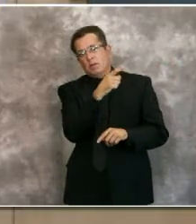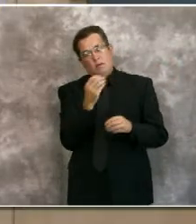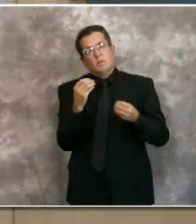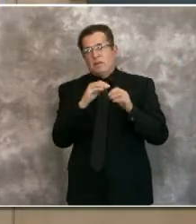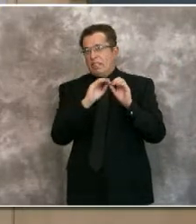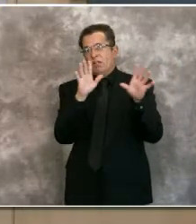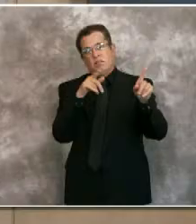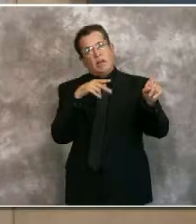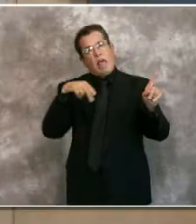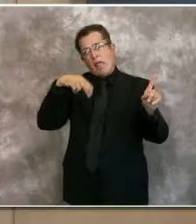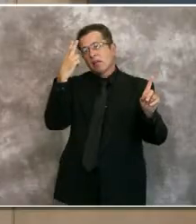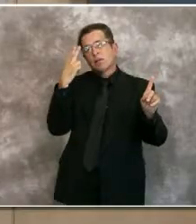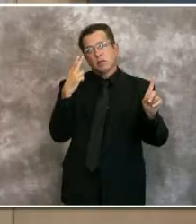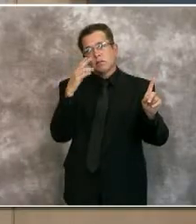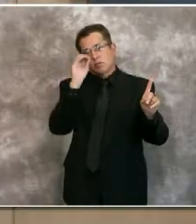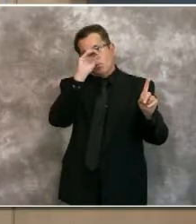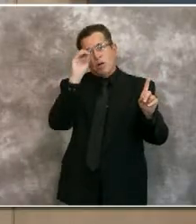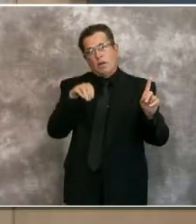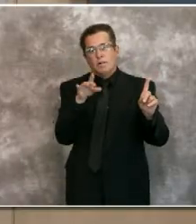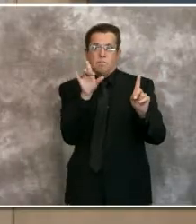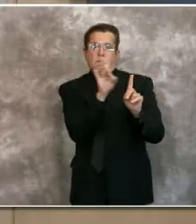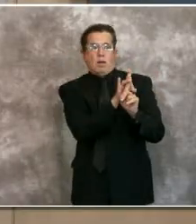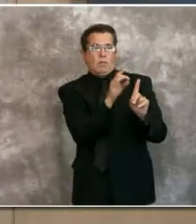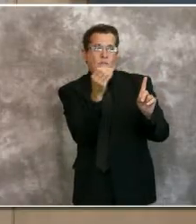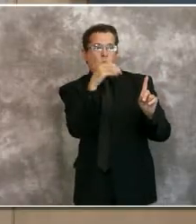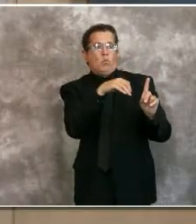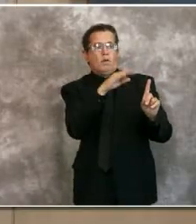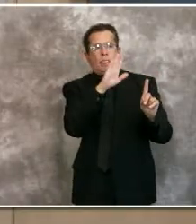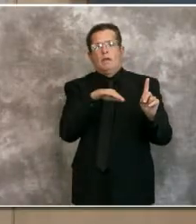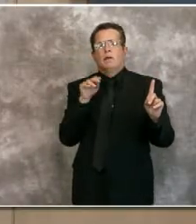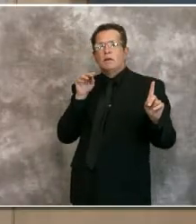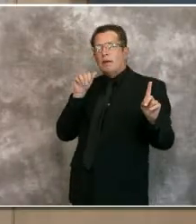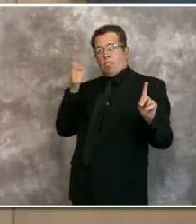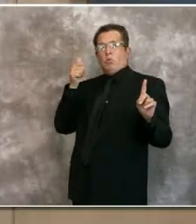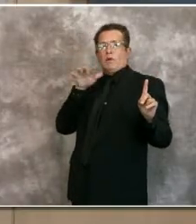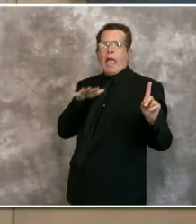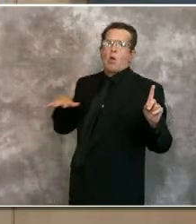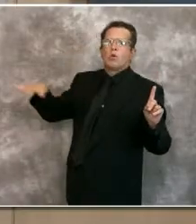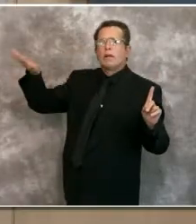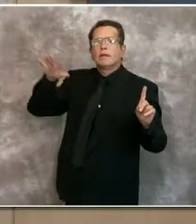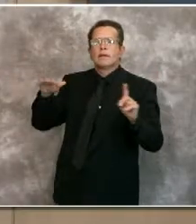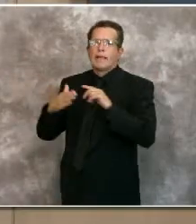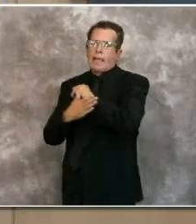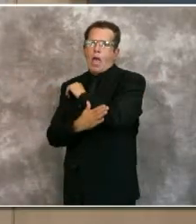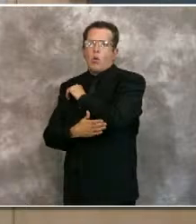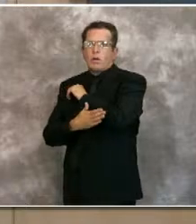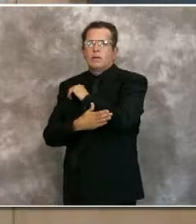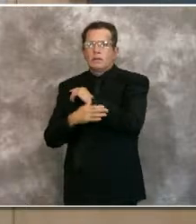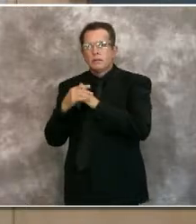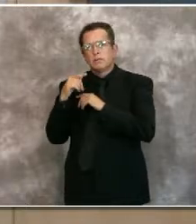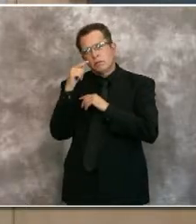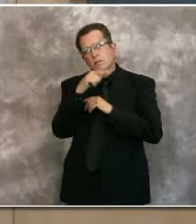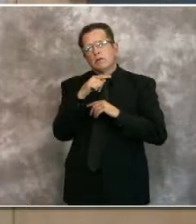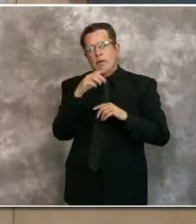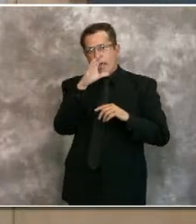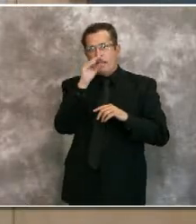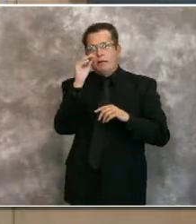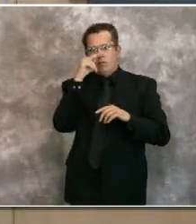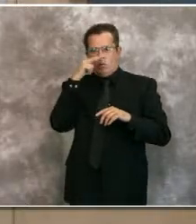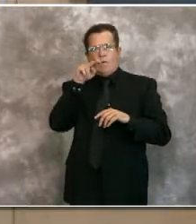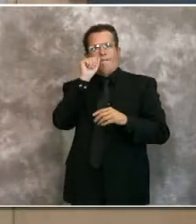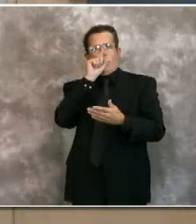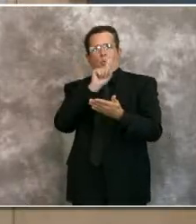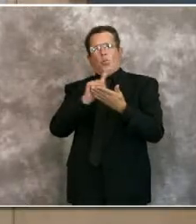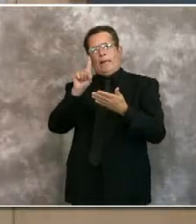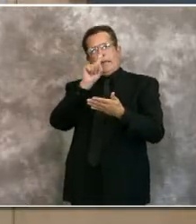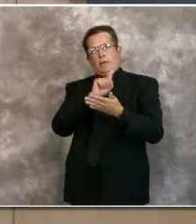higher rate than the other regions of the county. And then if you look closely week to